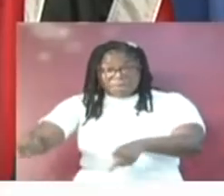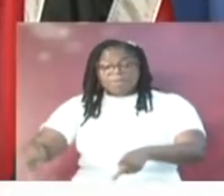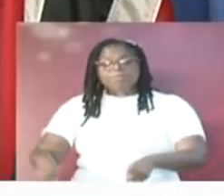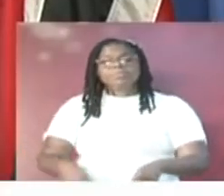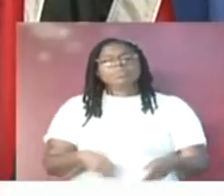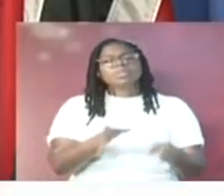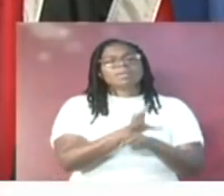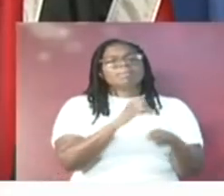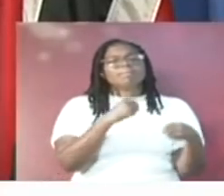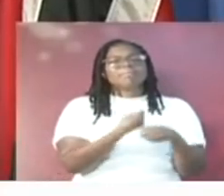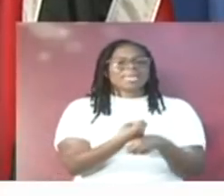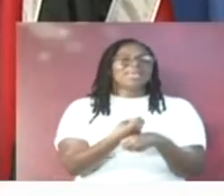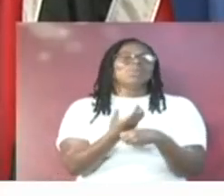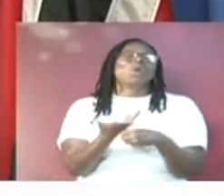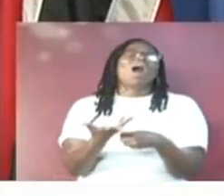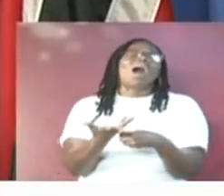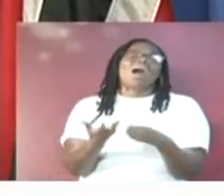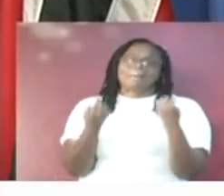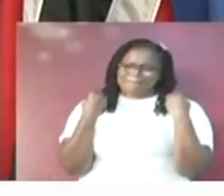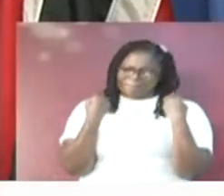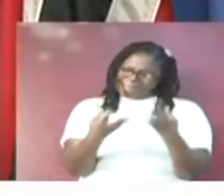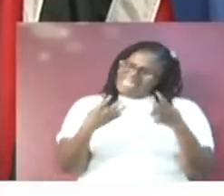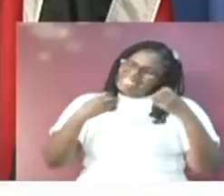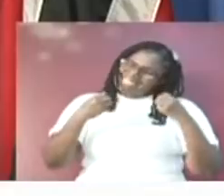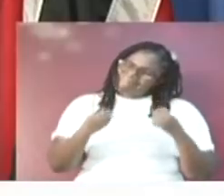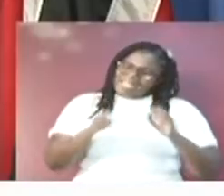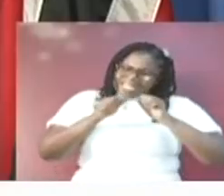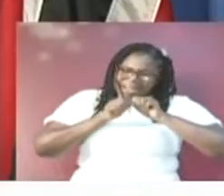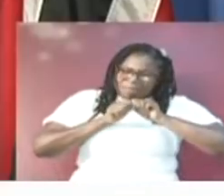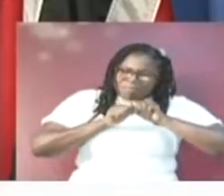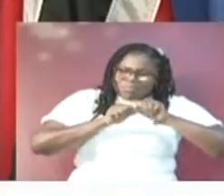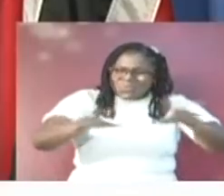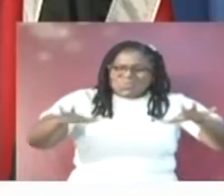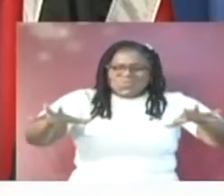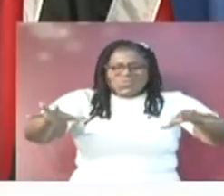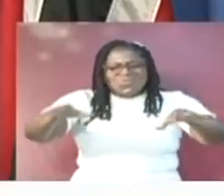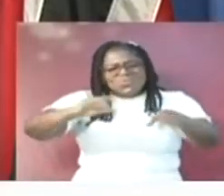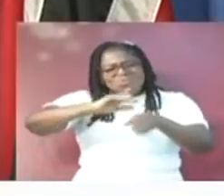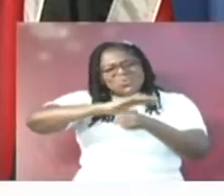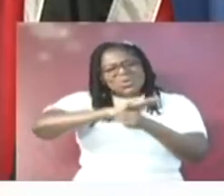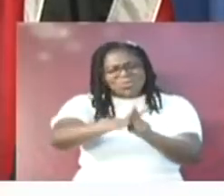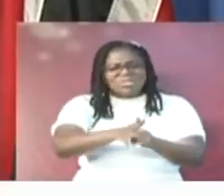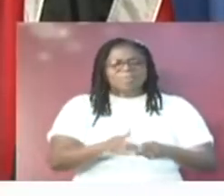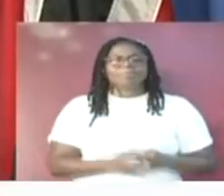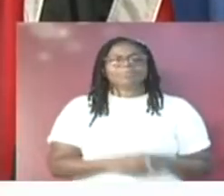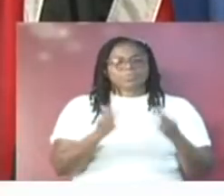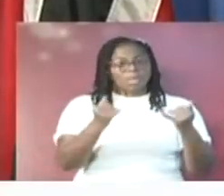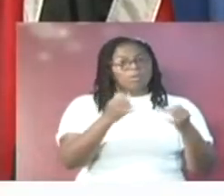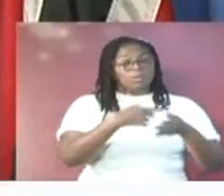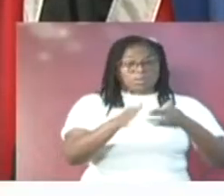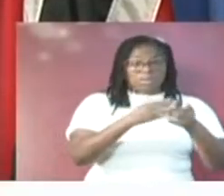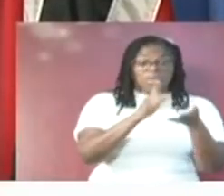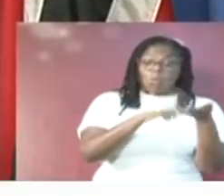So it matters not what you are engaged in,